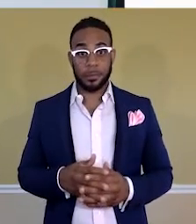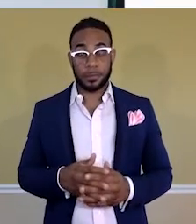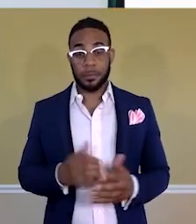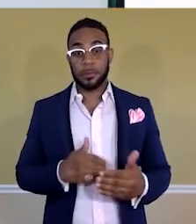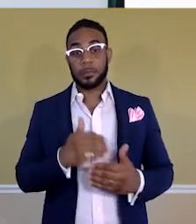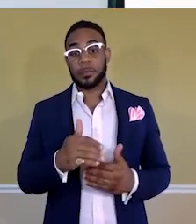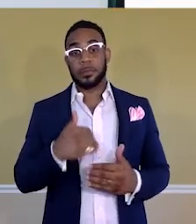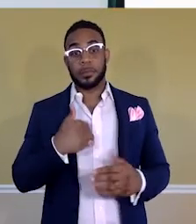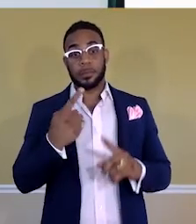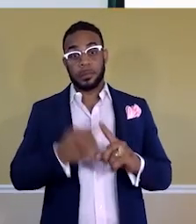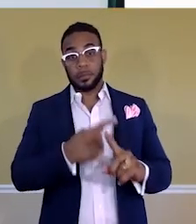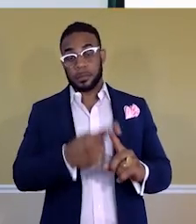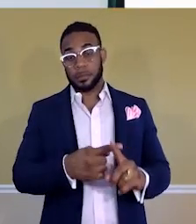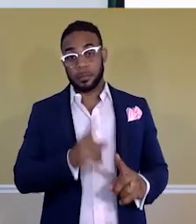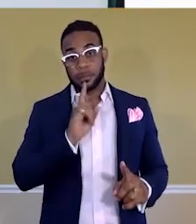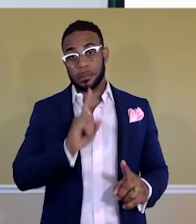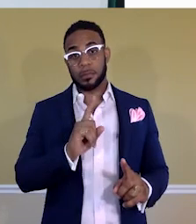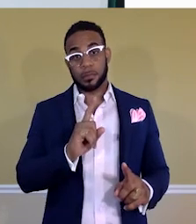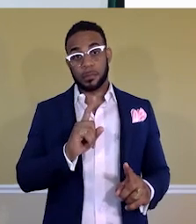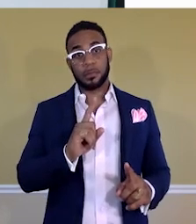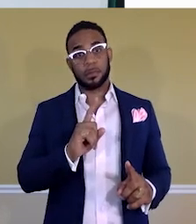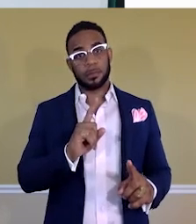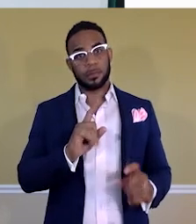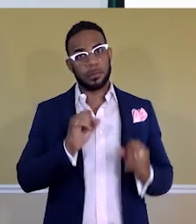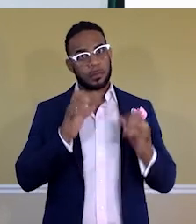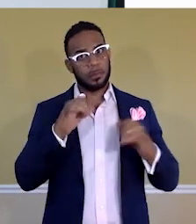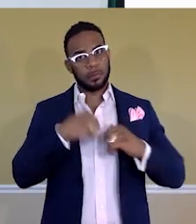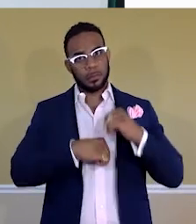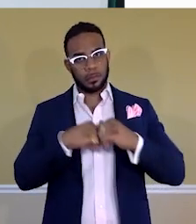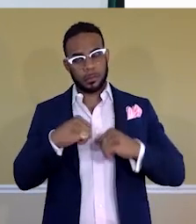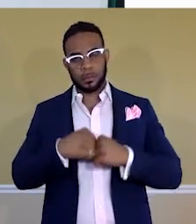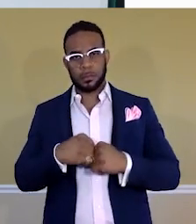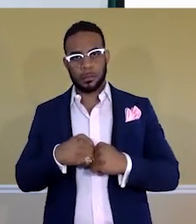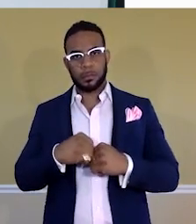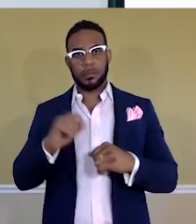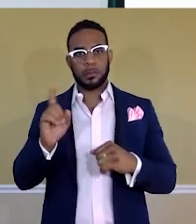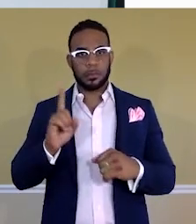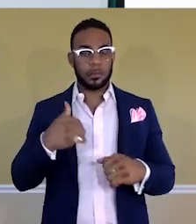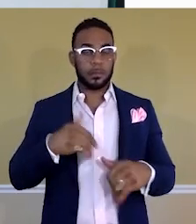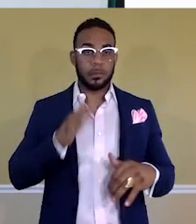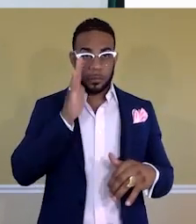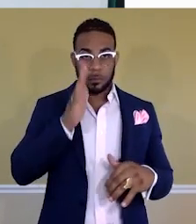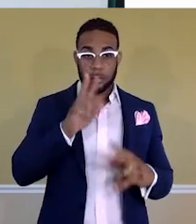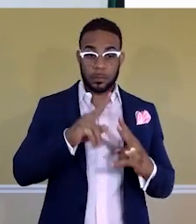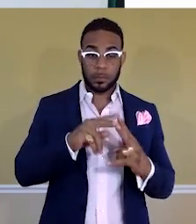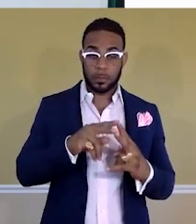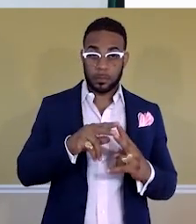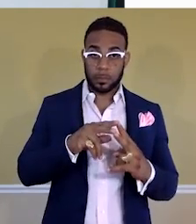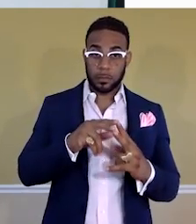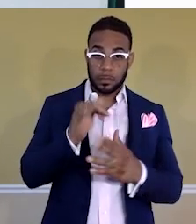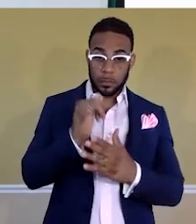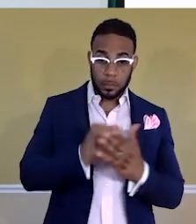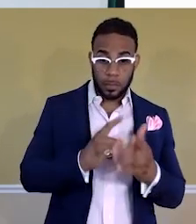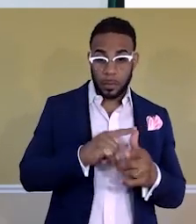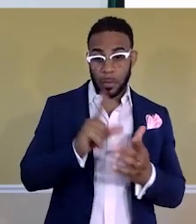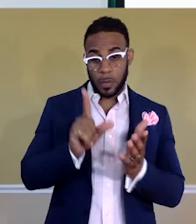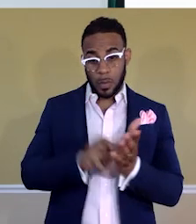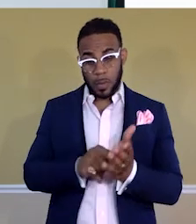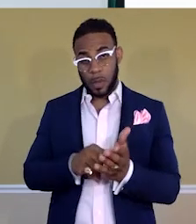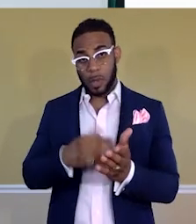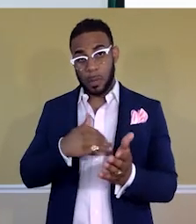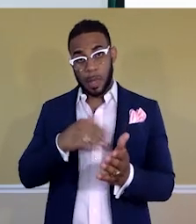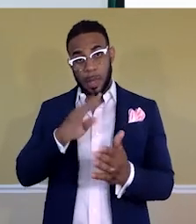Next, my monthlies are with a lot of structure, where I will either draw out or print out